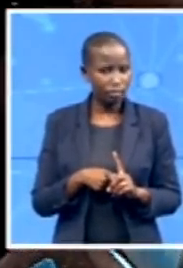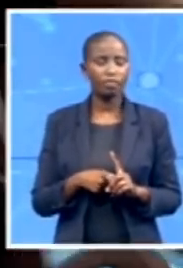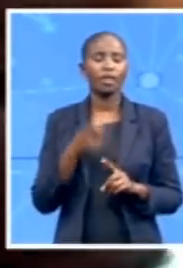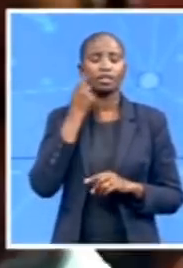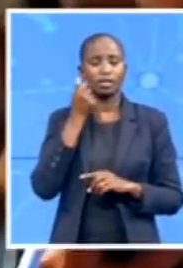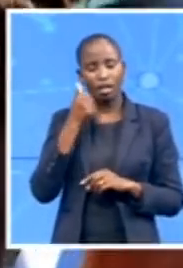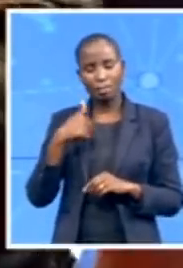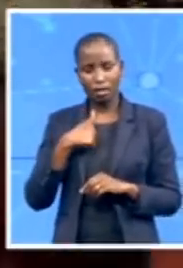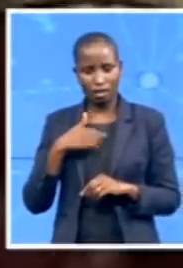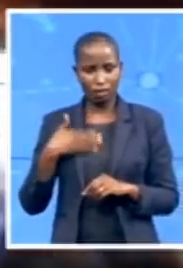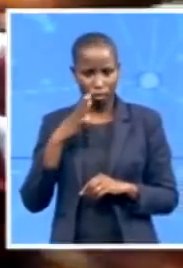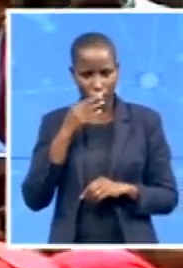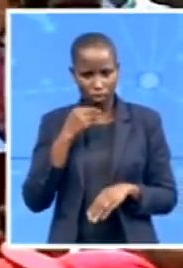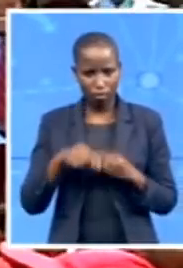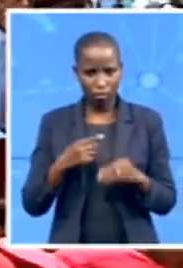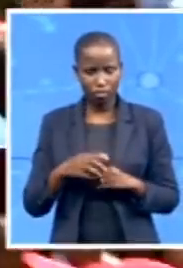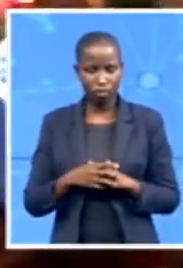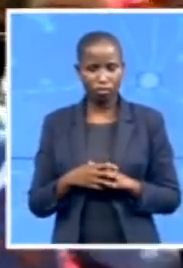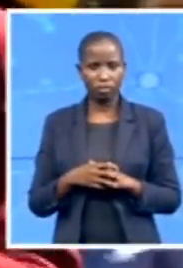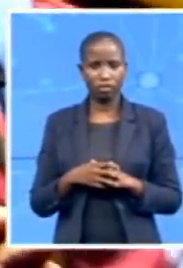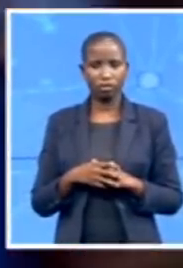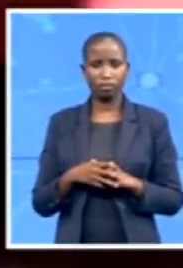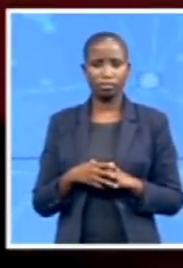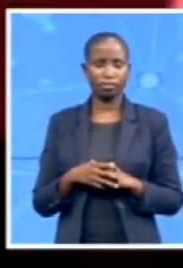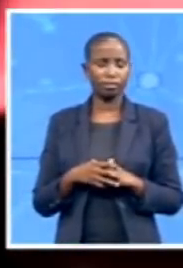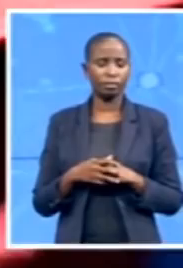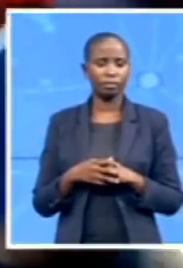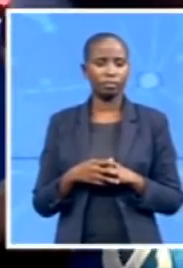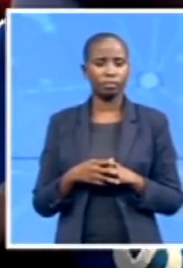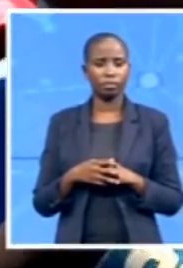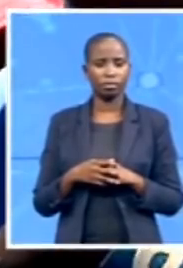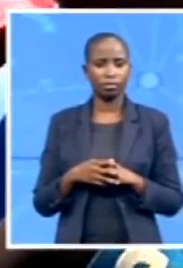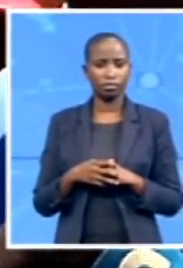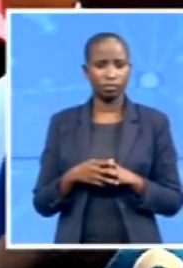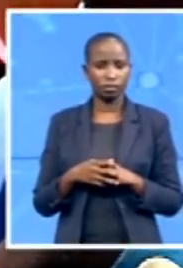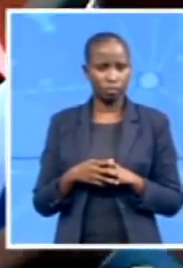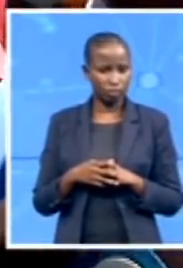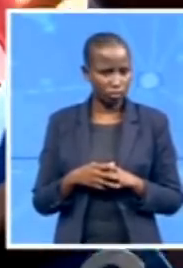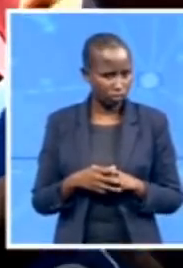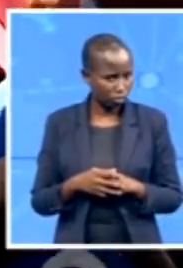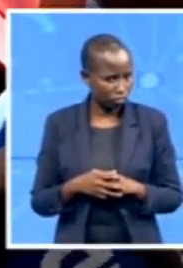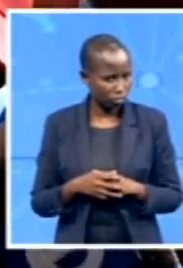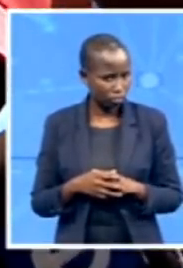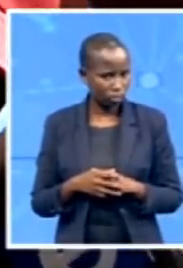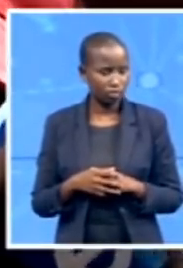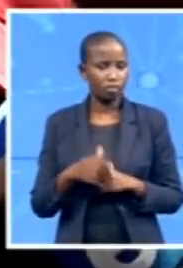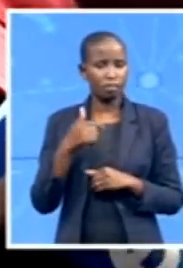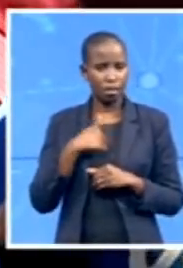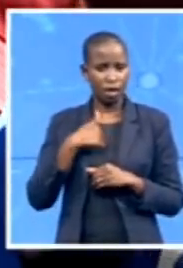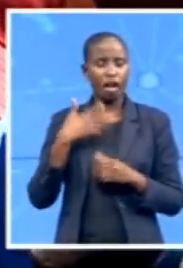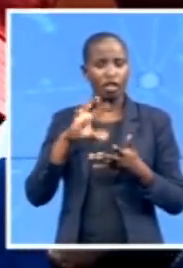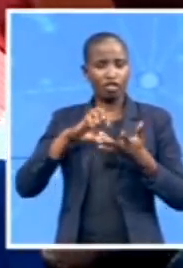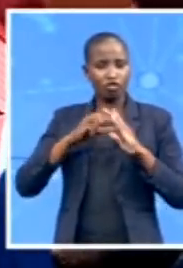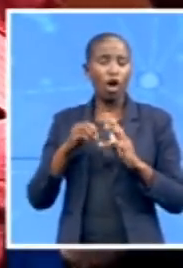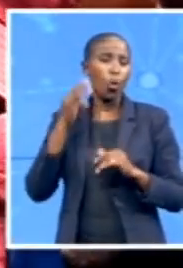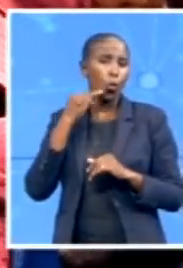Face them, come this side. Okay. Yeah. I would like to speak on the fact that I was trying to take a video of the white kids hitting one boy.